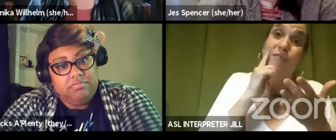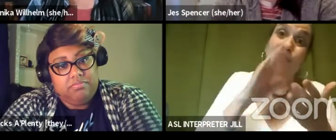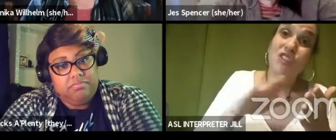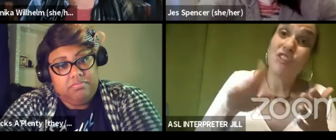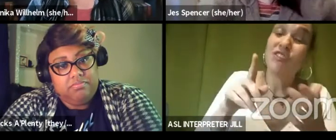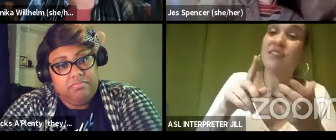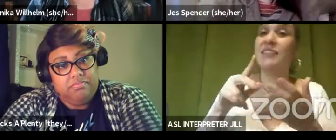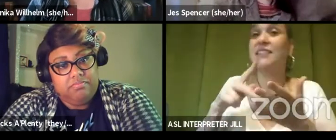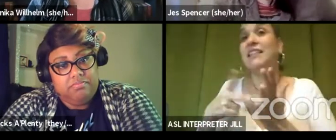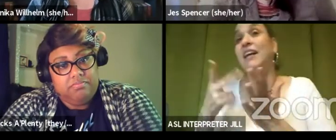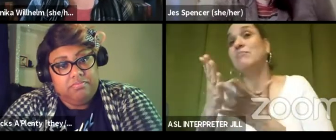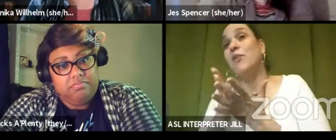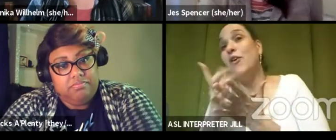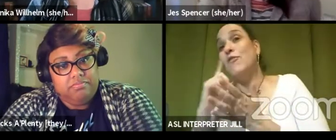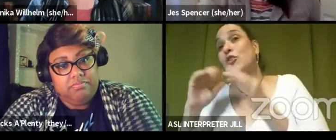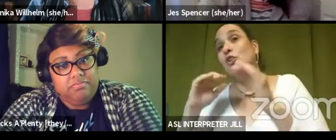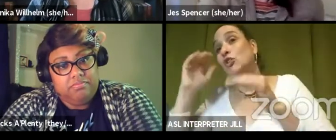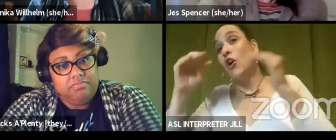kind of thing. So.